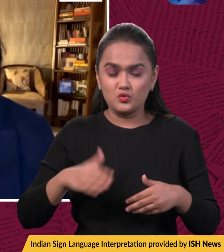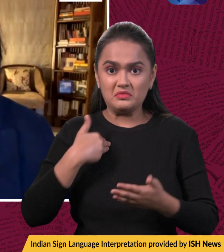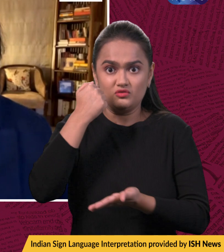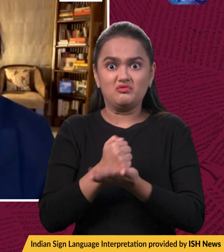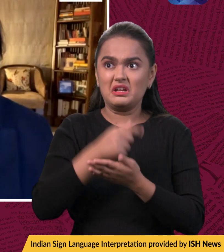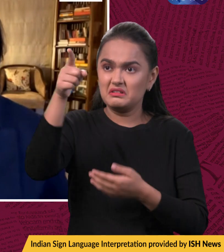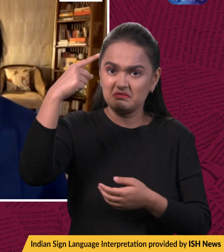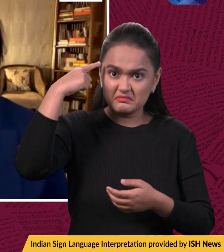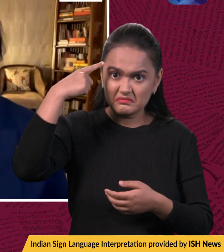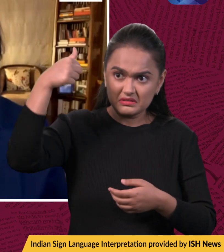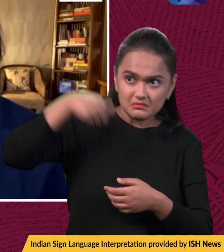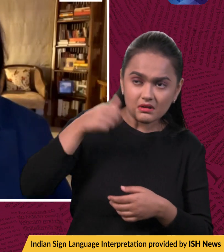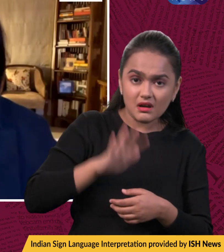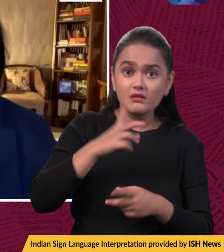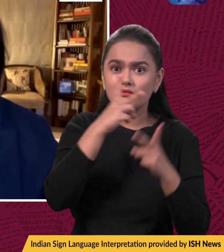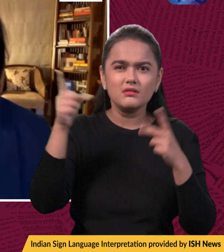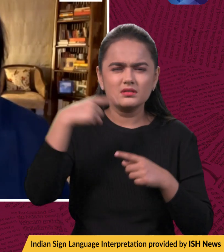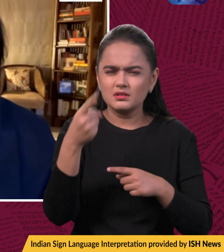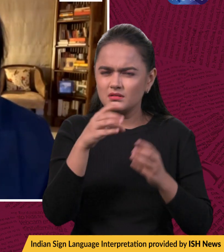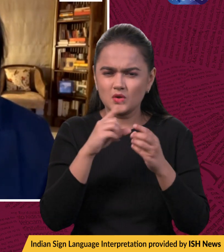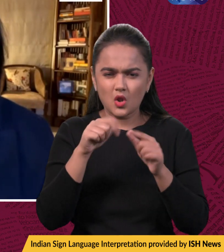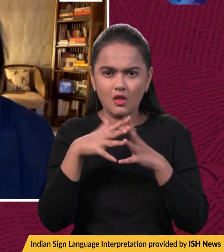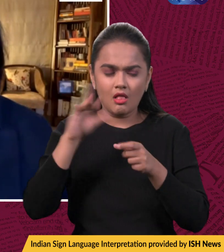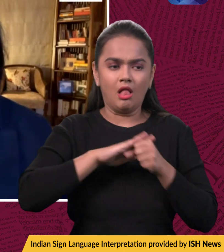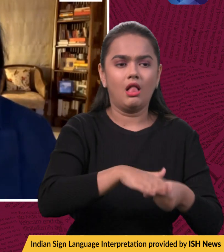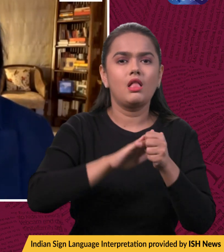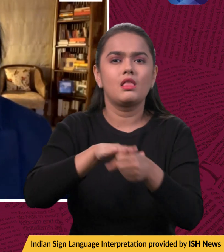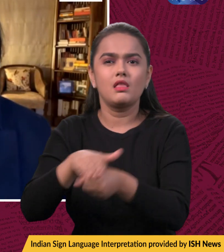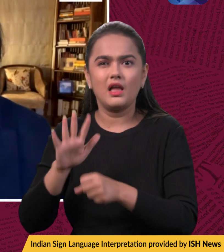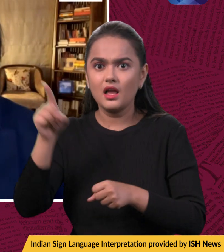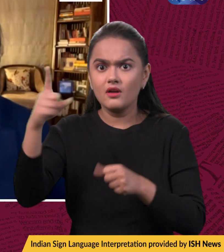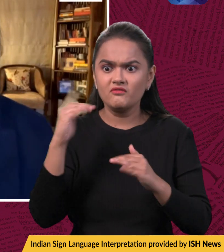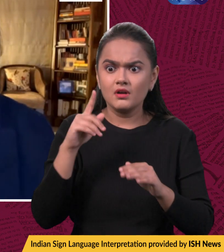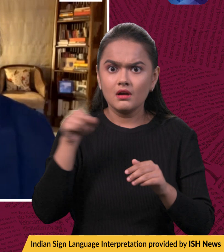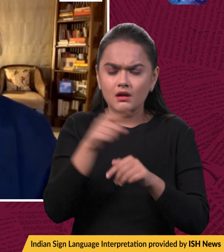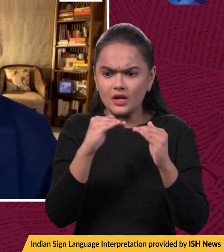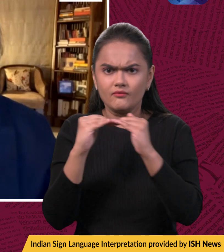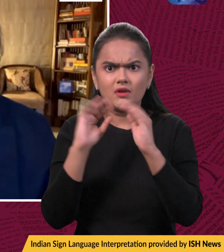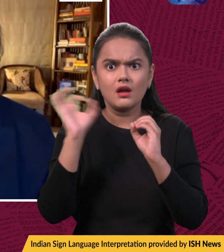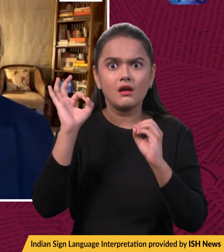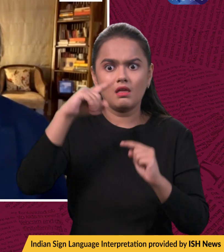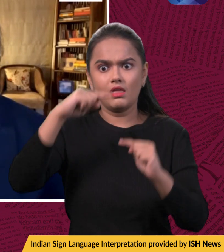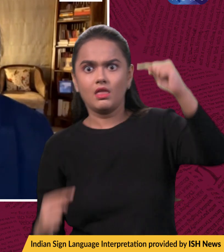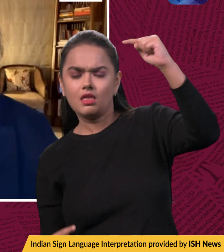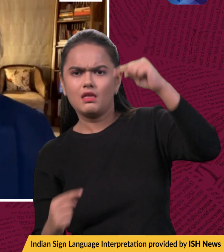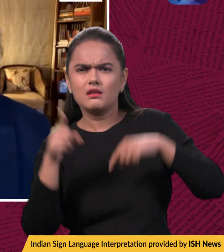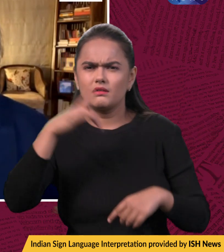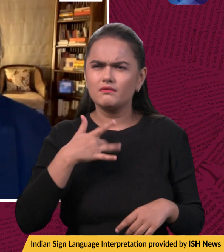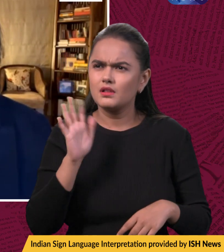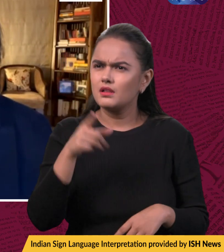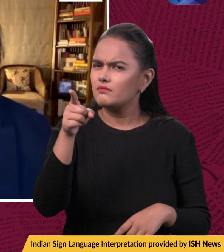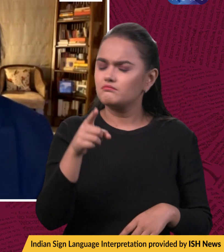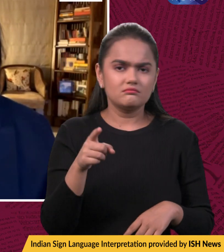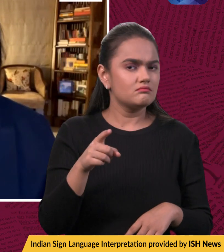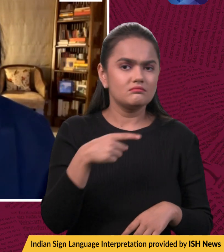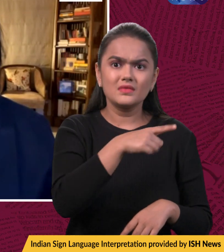organizations and LGBTQI activists who've criticized this bill and called it deeply not balanced. According to critics, the bill authorized people